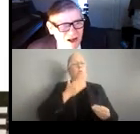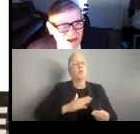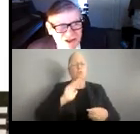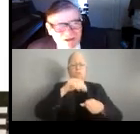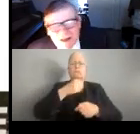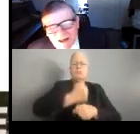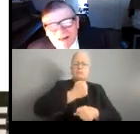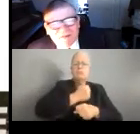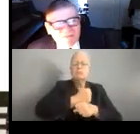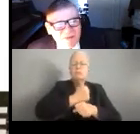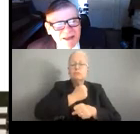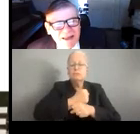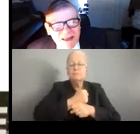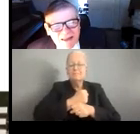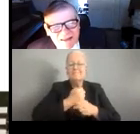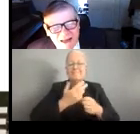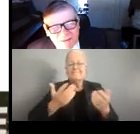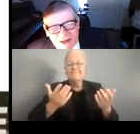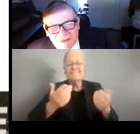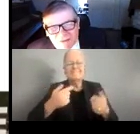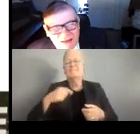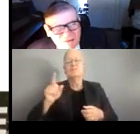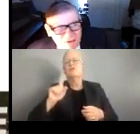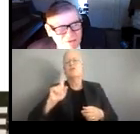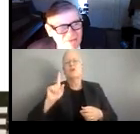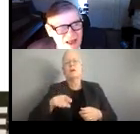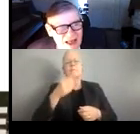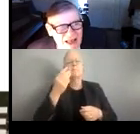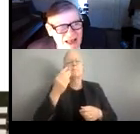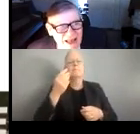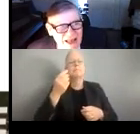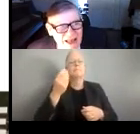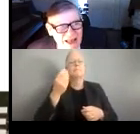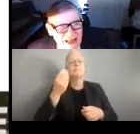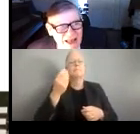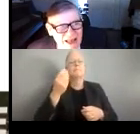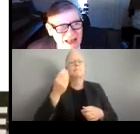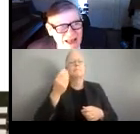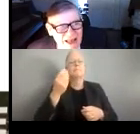to just be getting money from the government. And